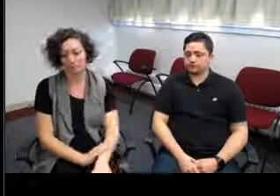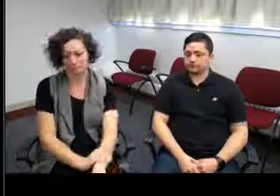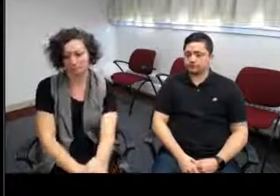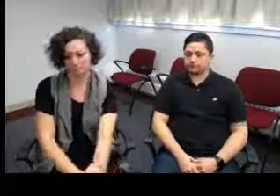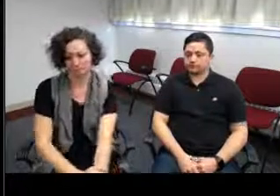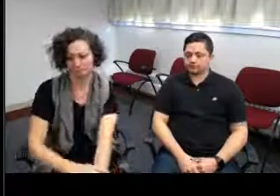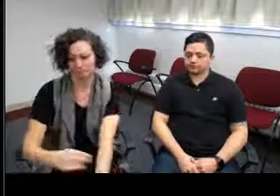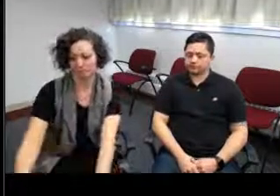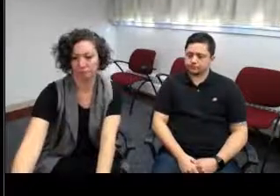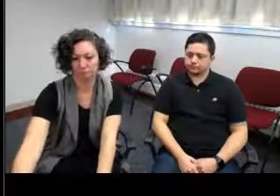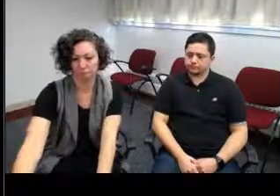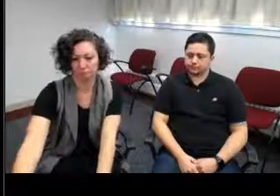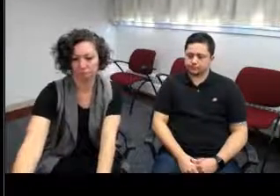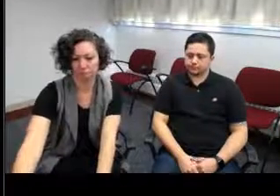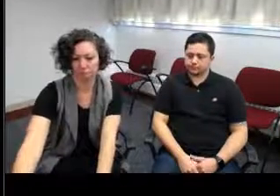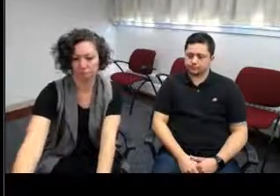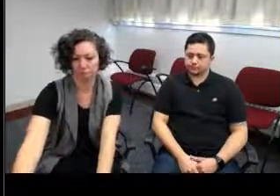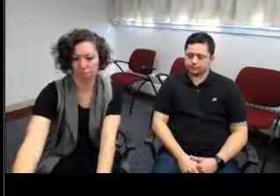that's a big problem.